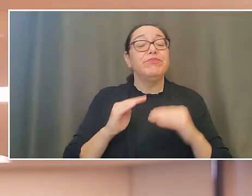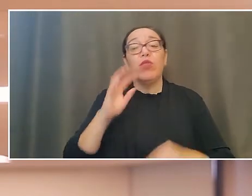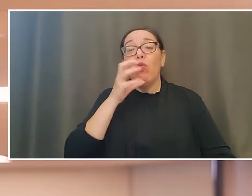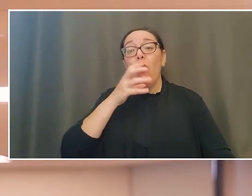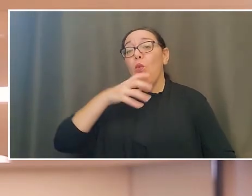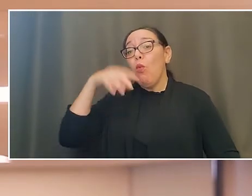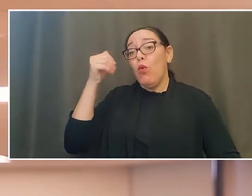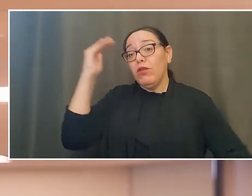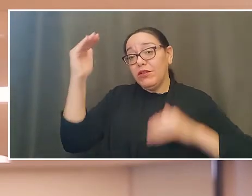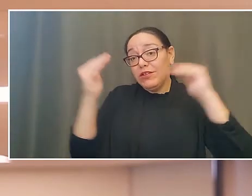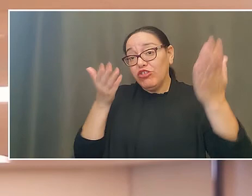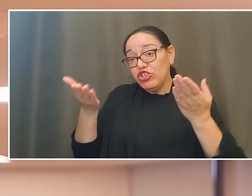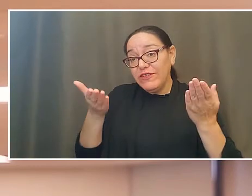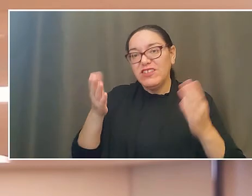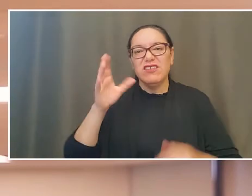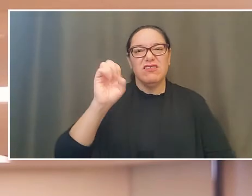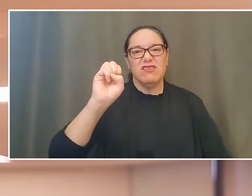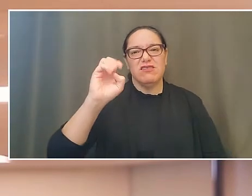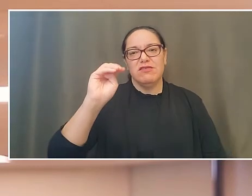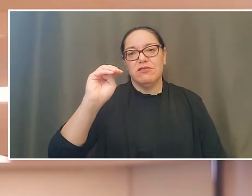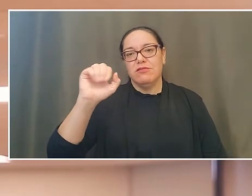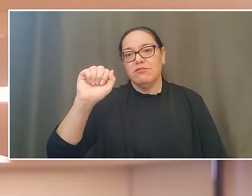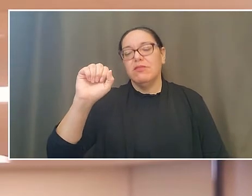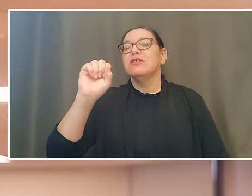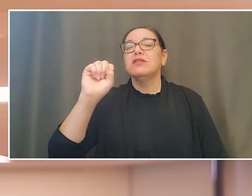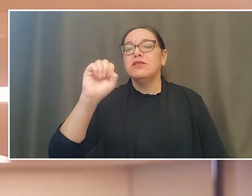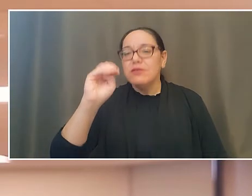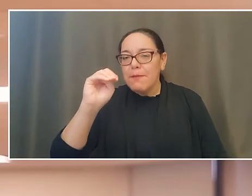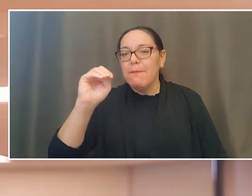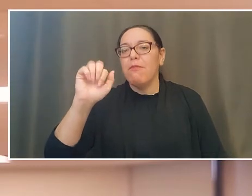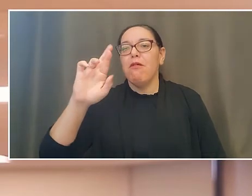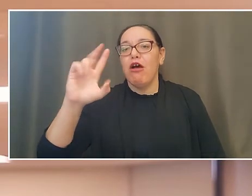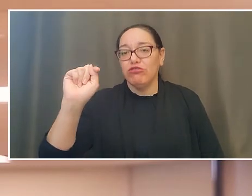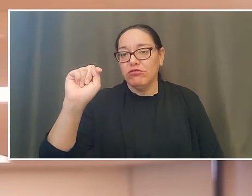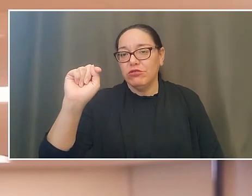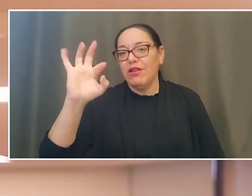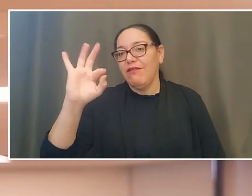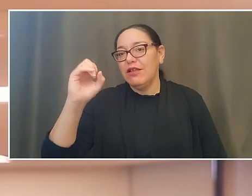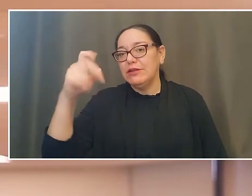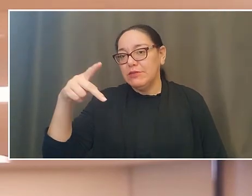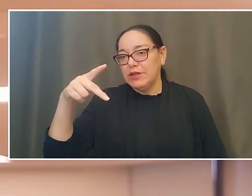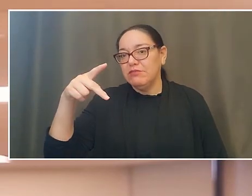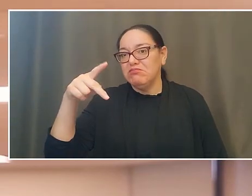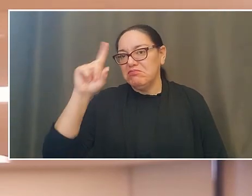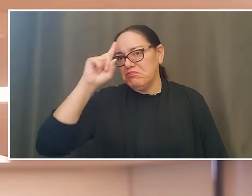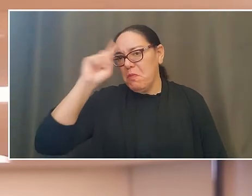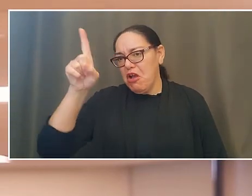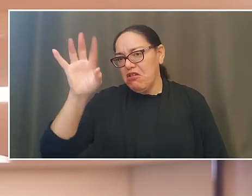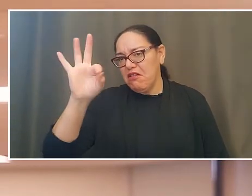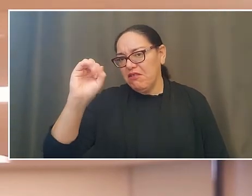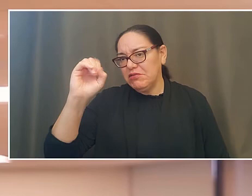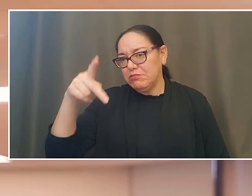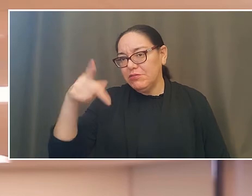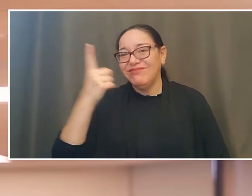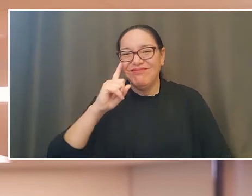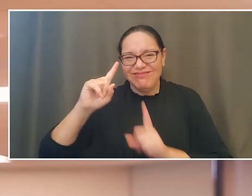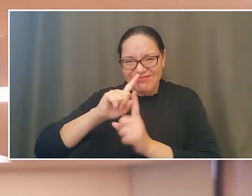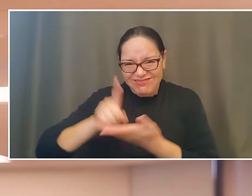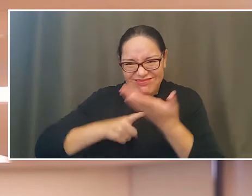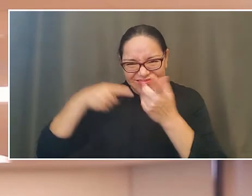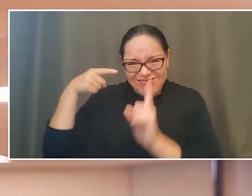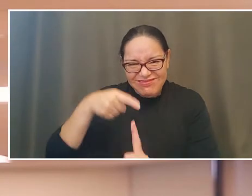a smart FSP designed specifically to meet the needs of older adult consumers showed that participants had